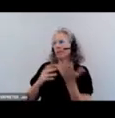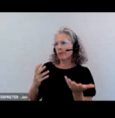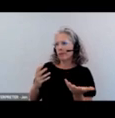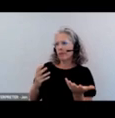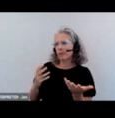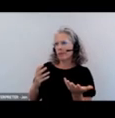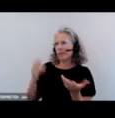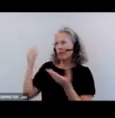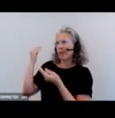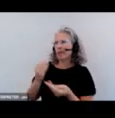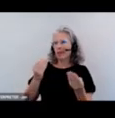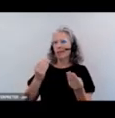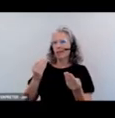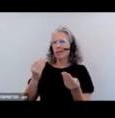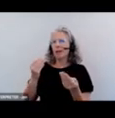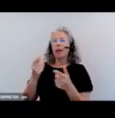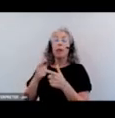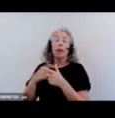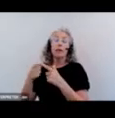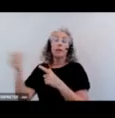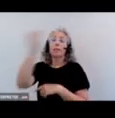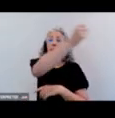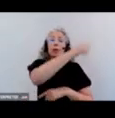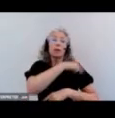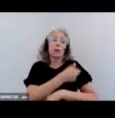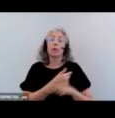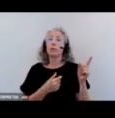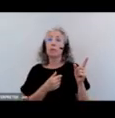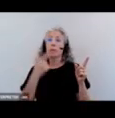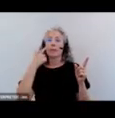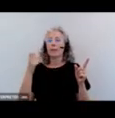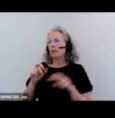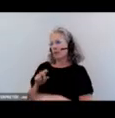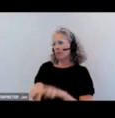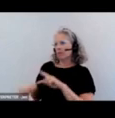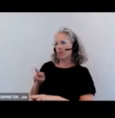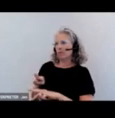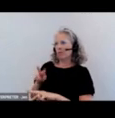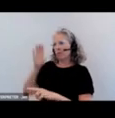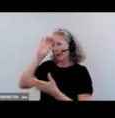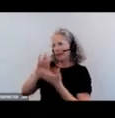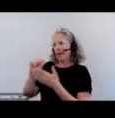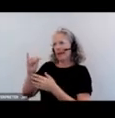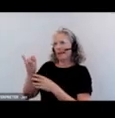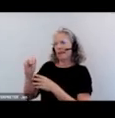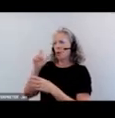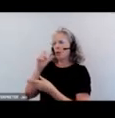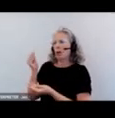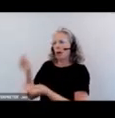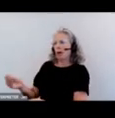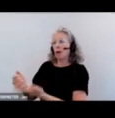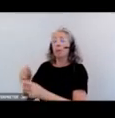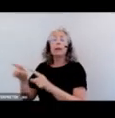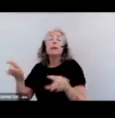been what earned him a space in the hospital, that sort of thing. But the reality is he's living a